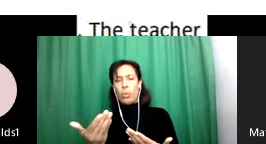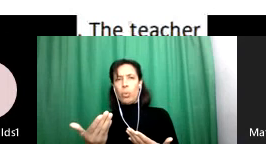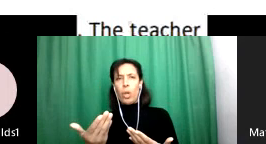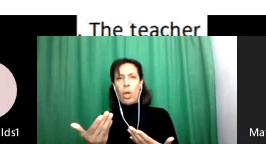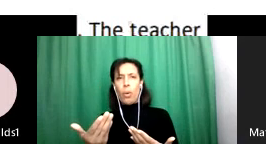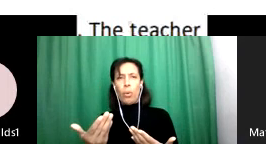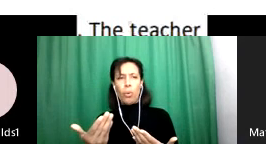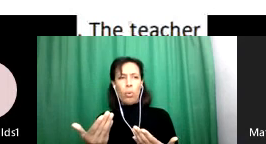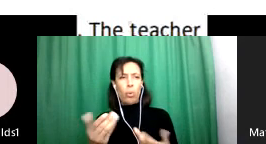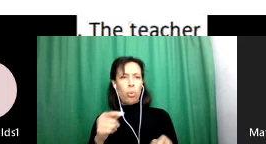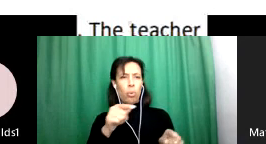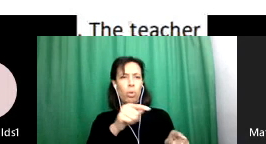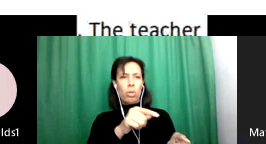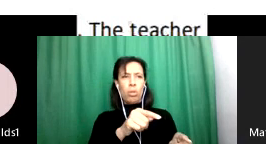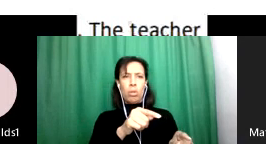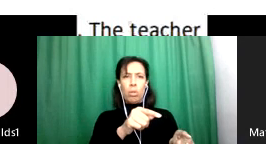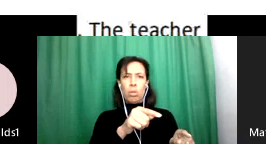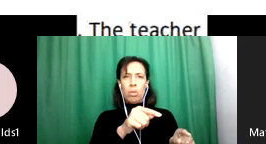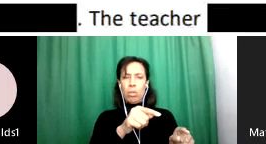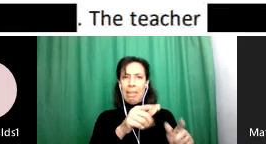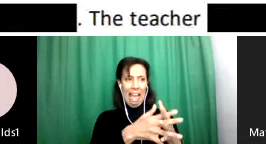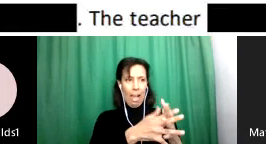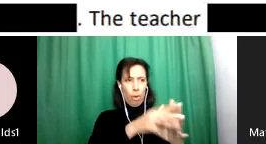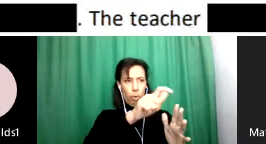chance to build on this next time.